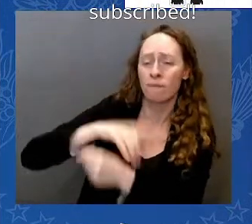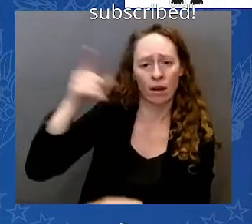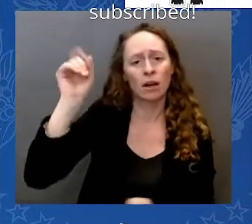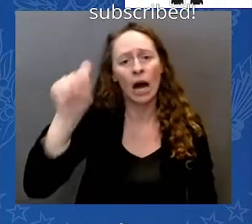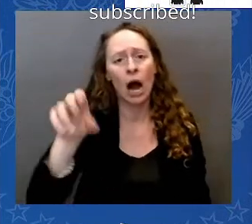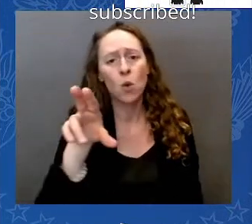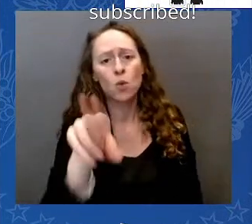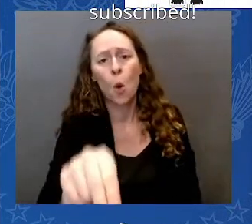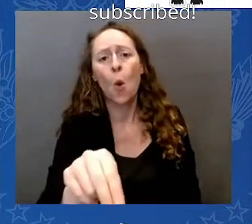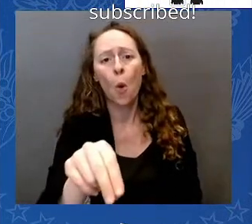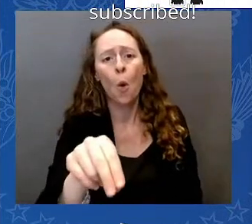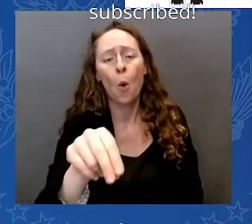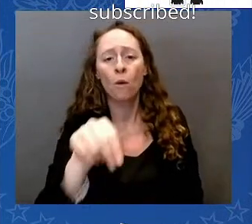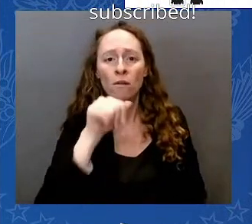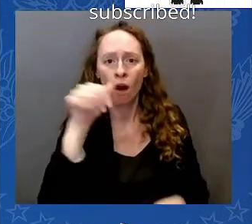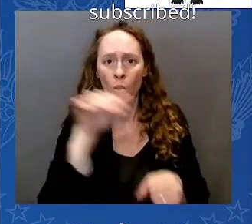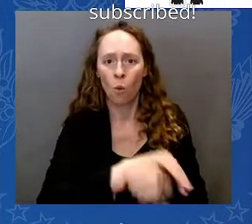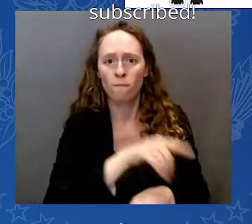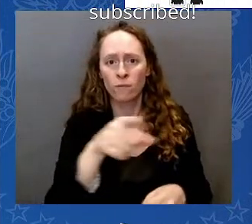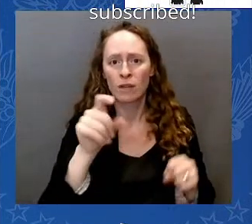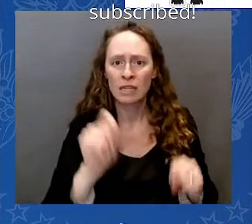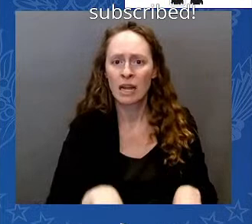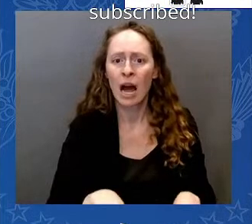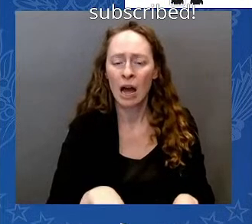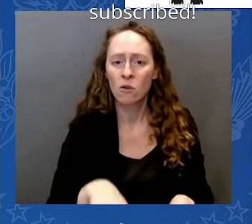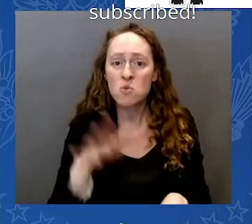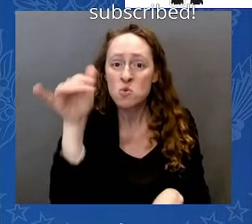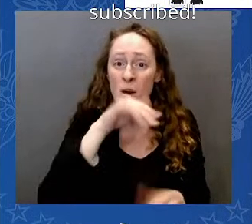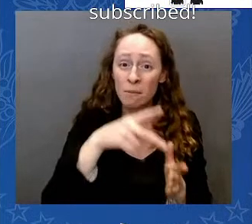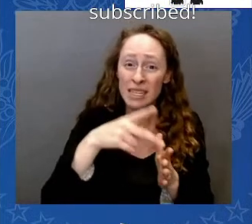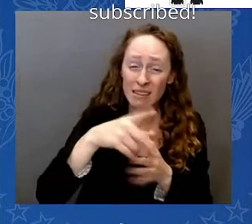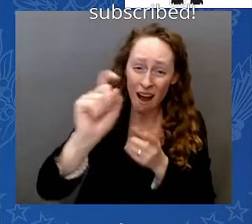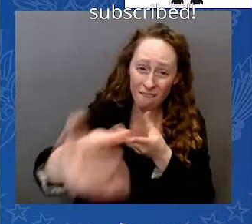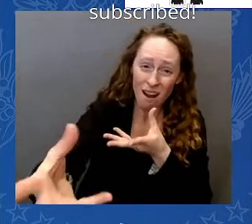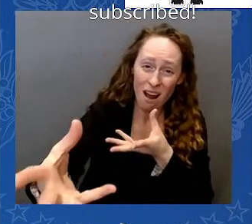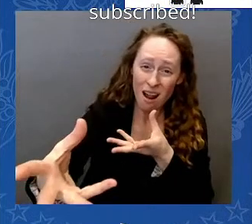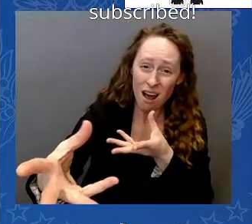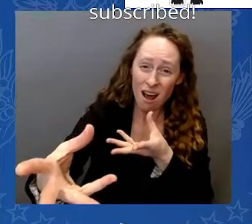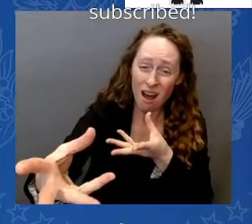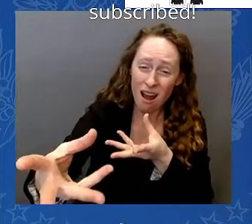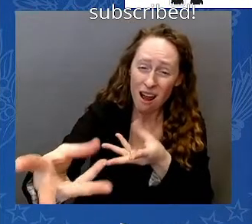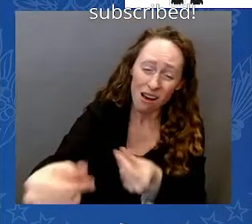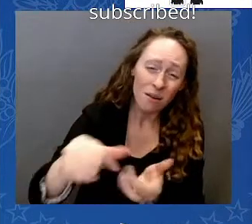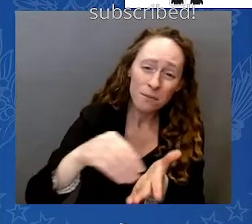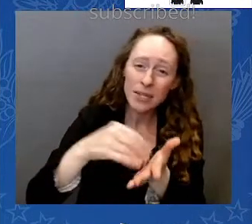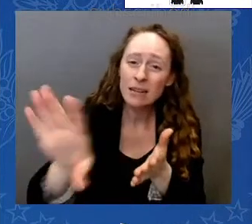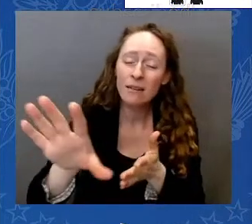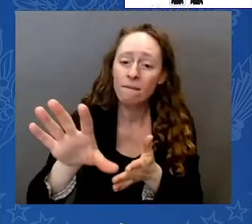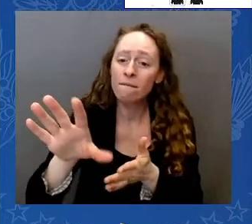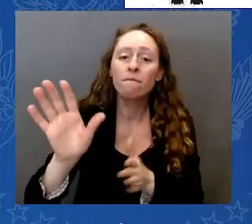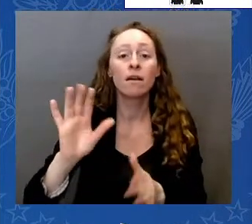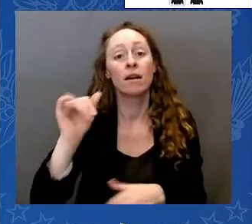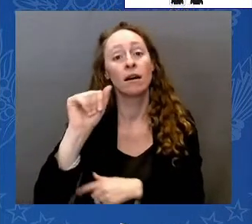buy a private policy. Well, it guarantees that people with pre-existing conditions can have insurance. We're making it possible for families to